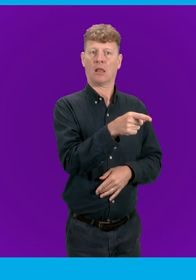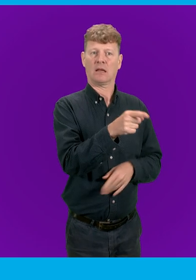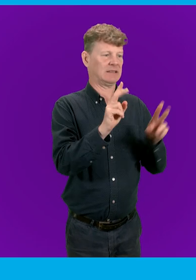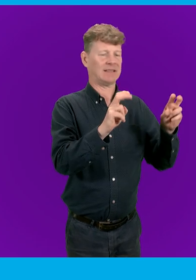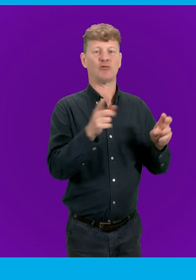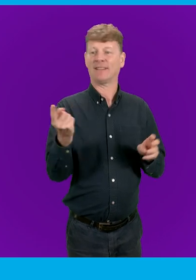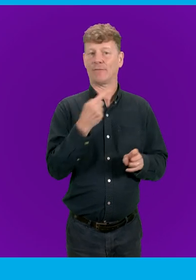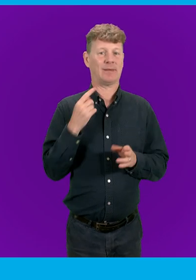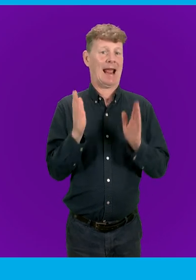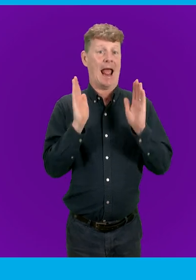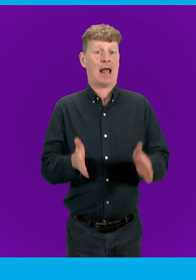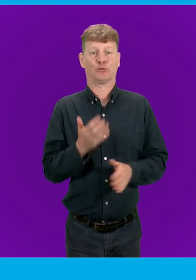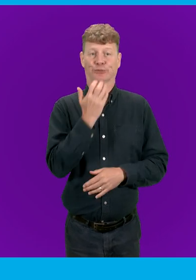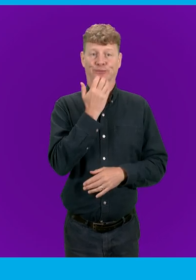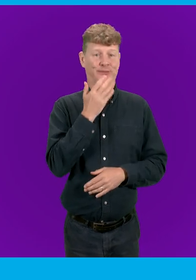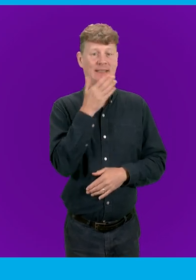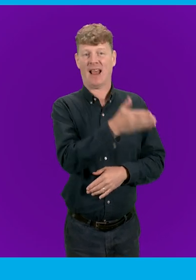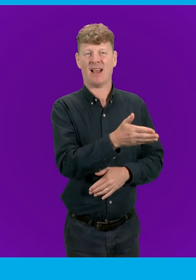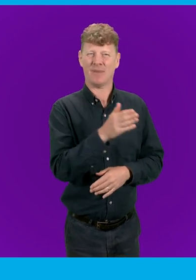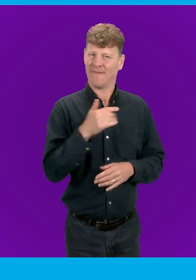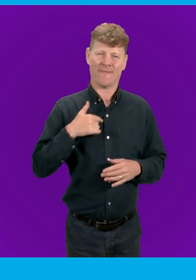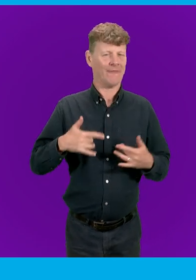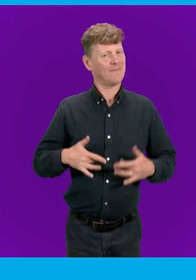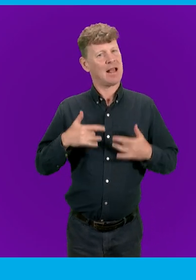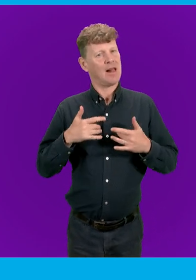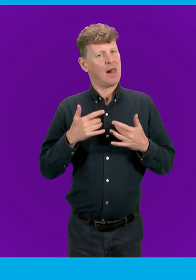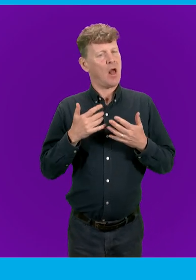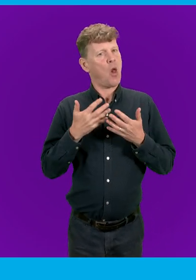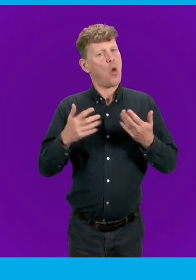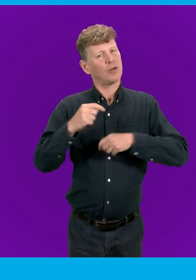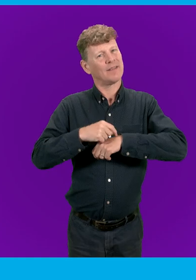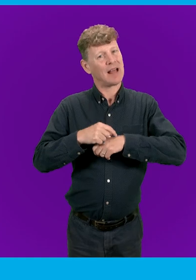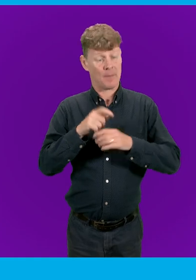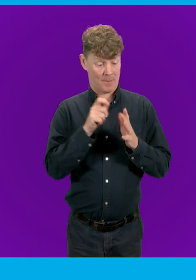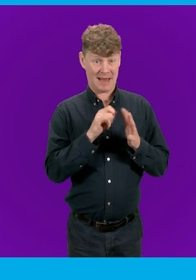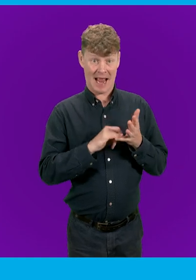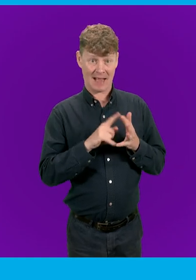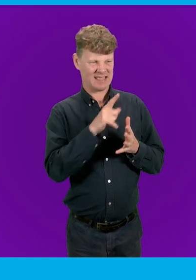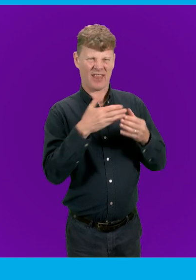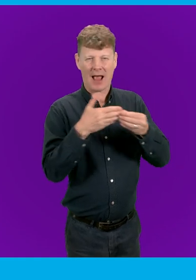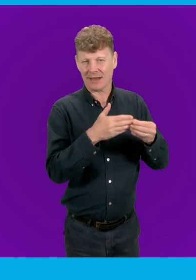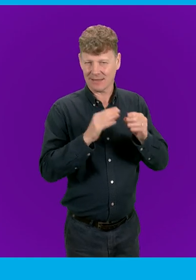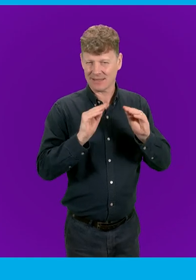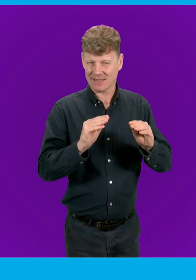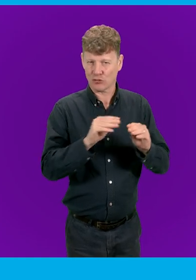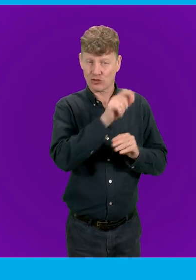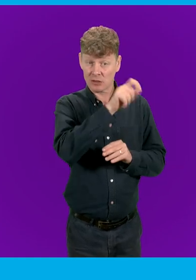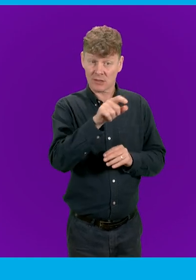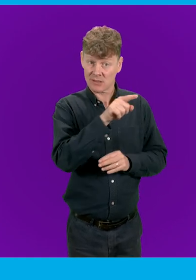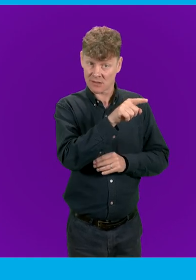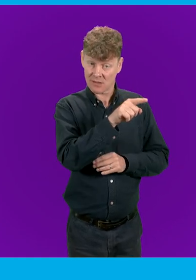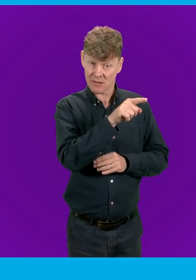take, but it also felt oftentimes that the PSE, the guidance teachers,